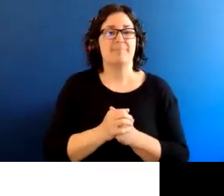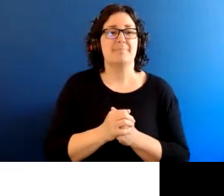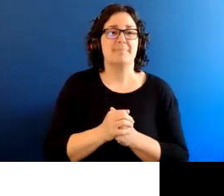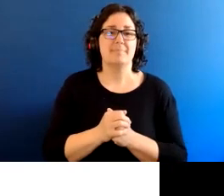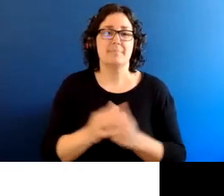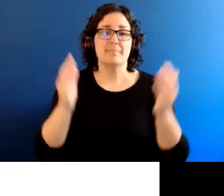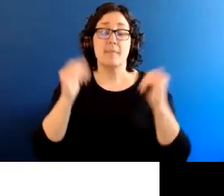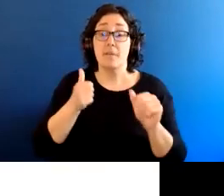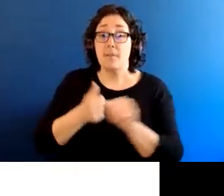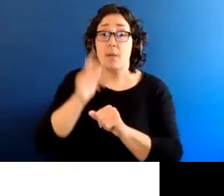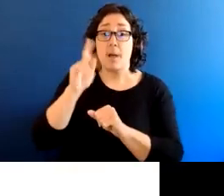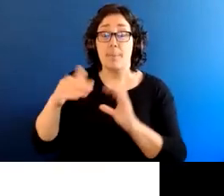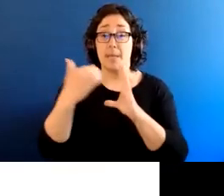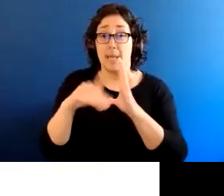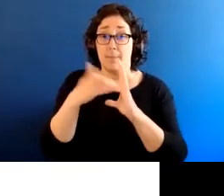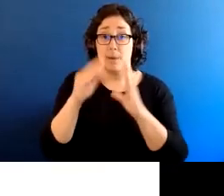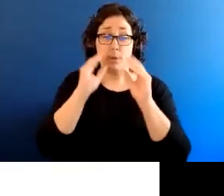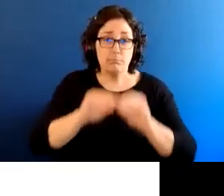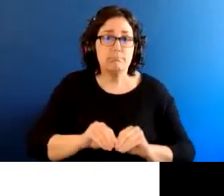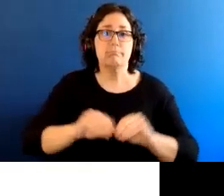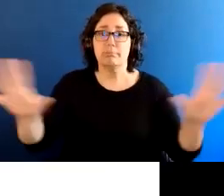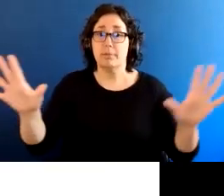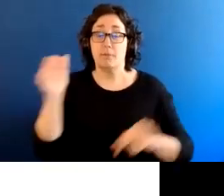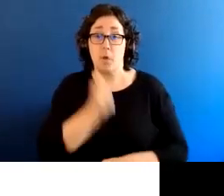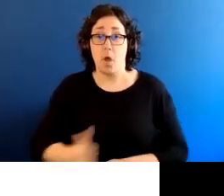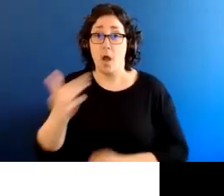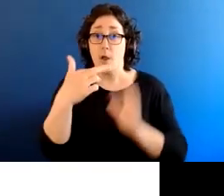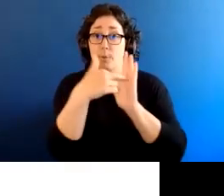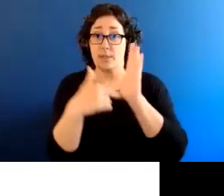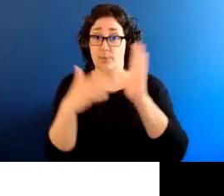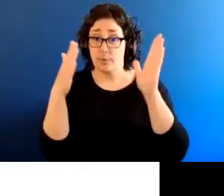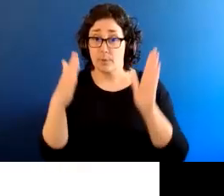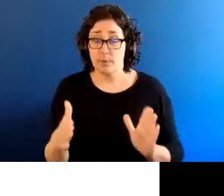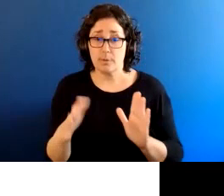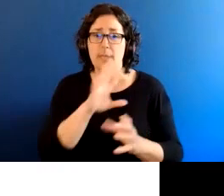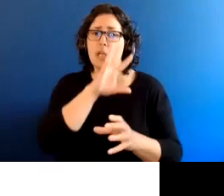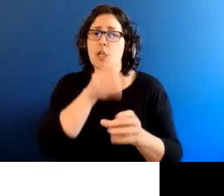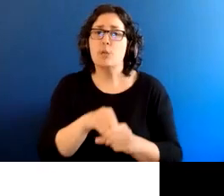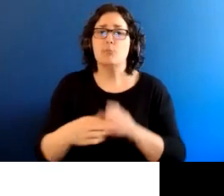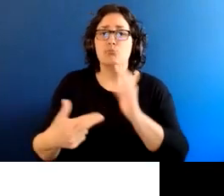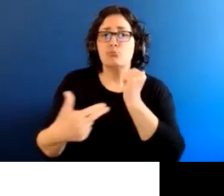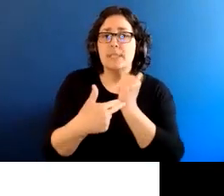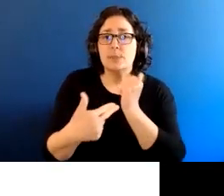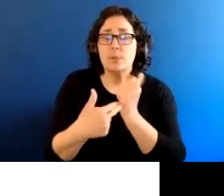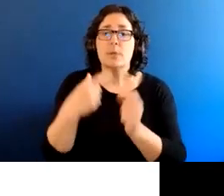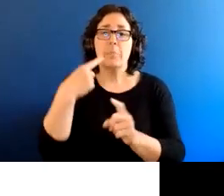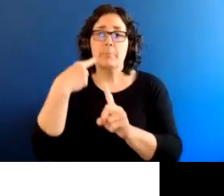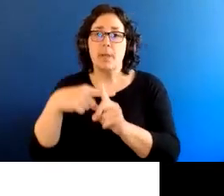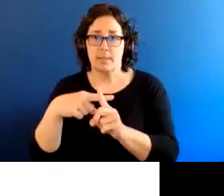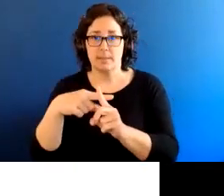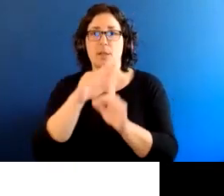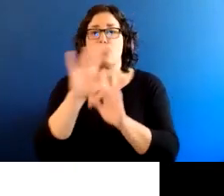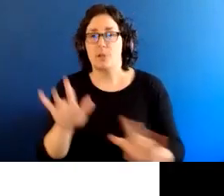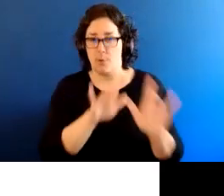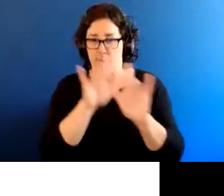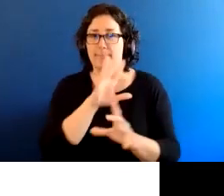A follow-up email will be sent to everyone who registered with some resources as well as the recording